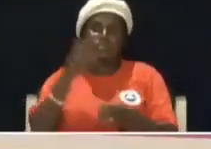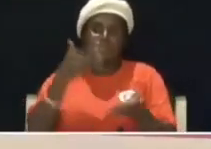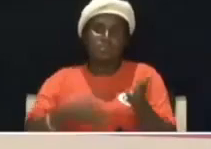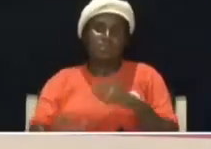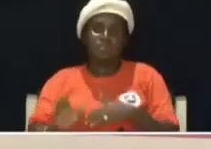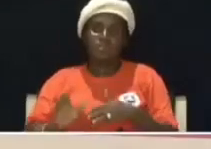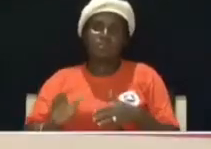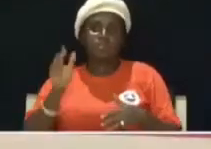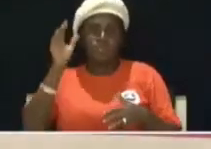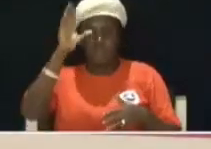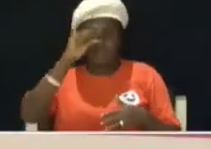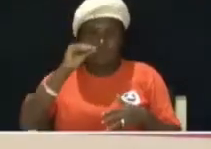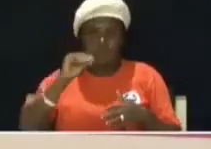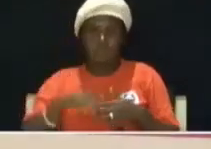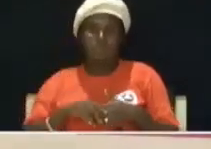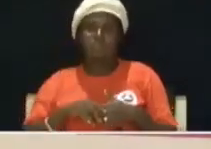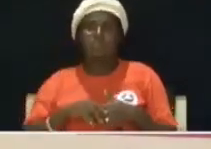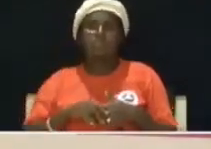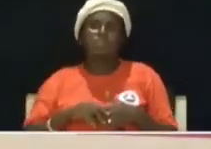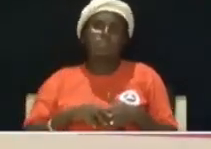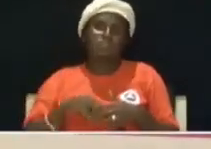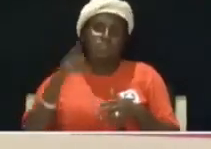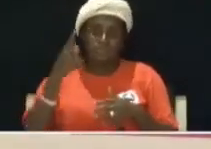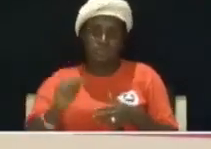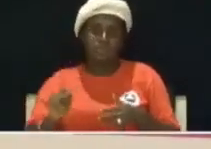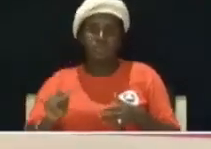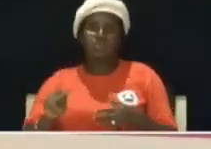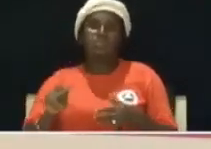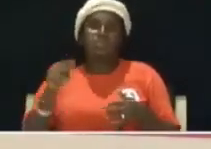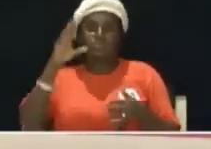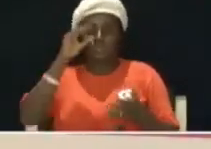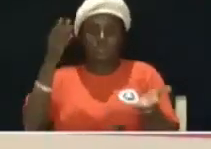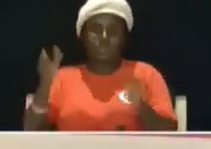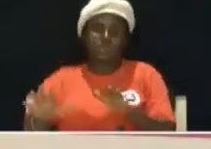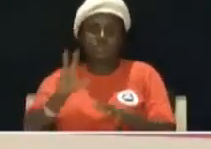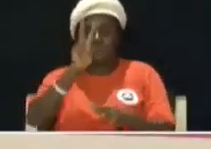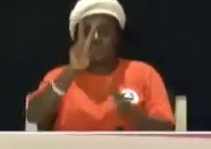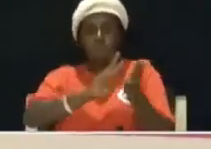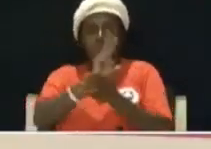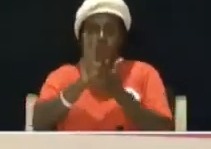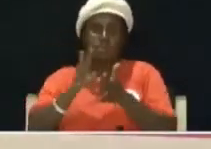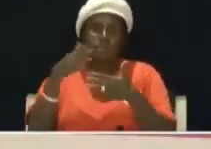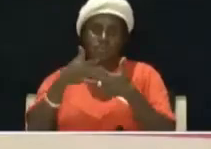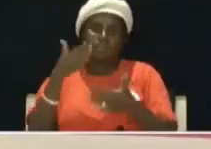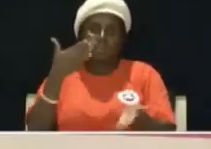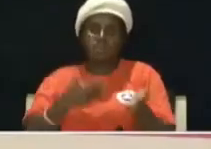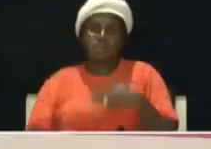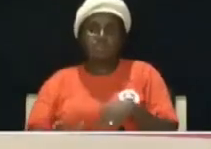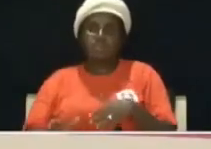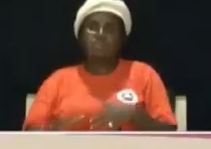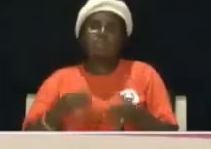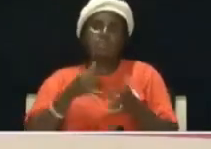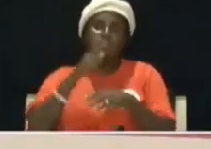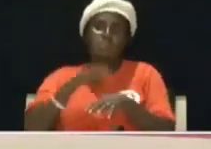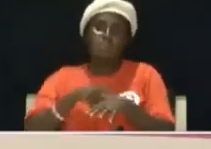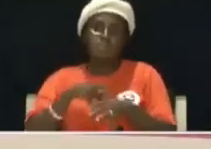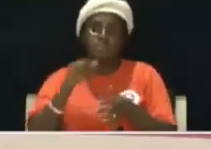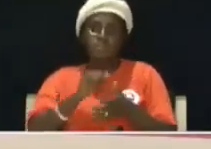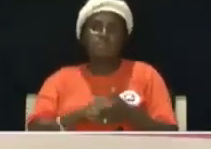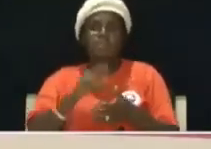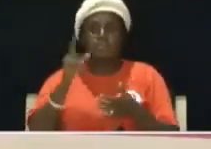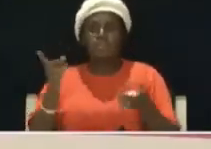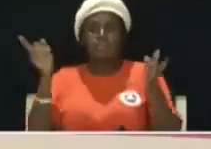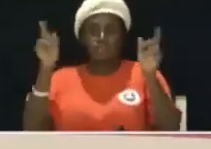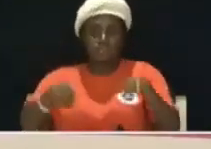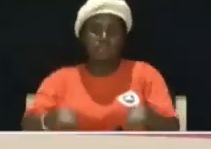to another boy. He died 2 hours after the naming. It is then that I now